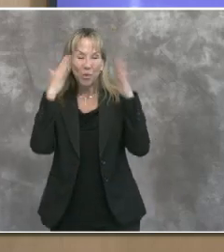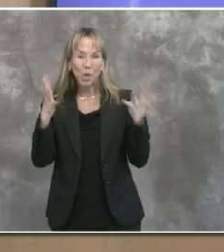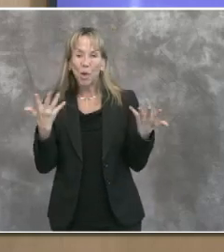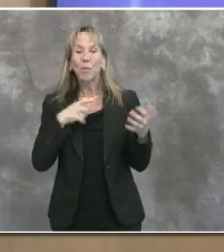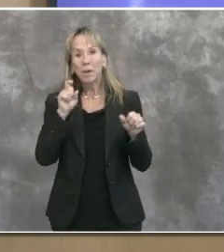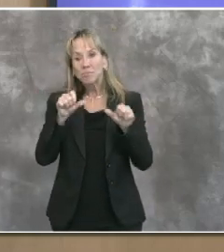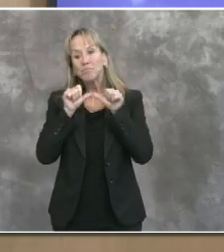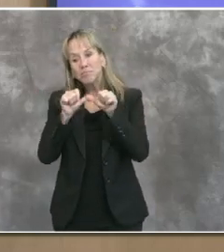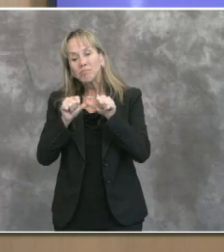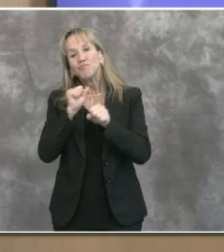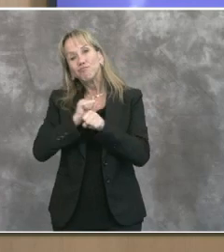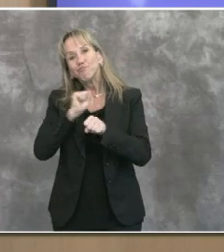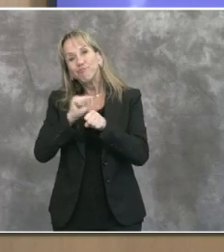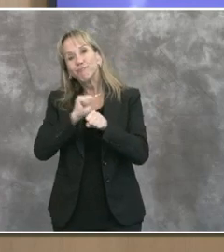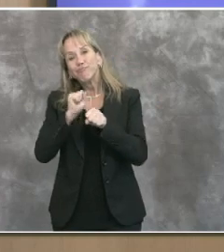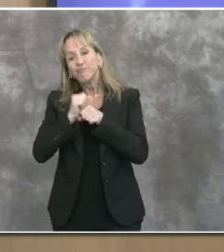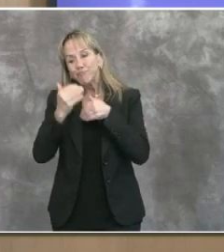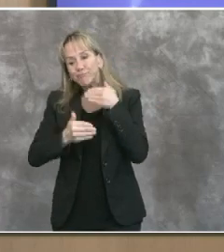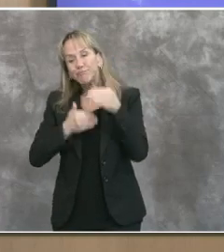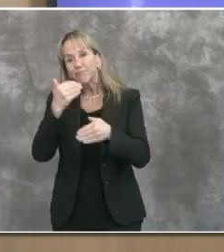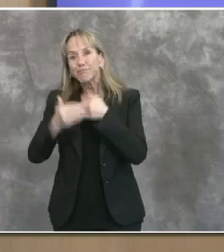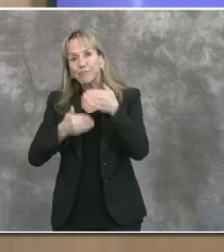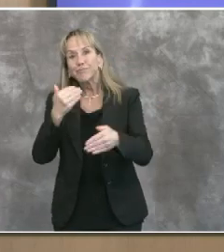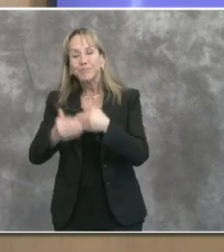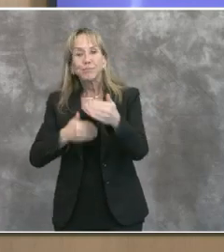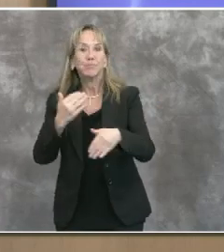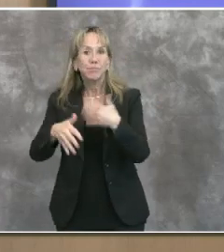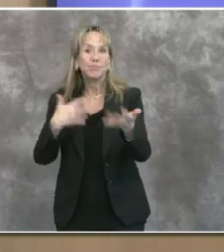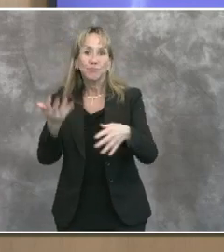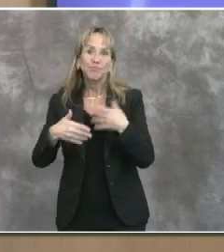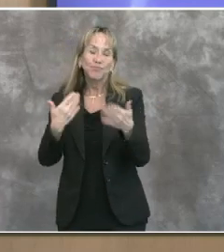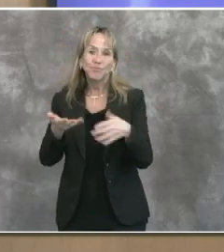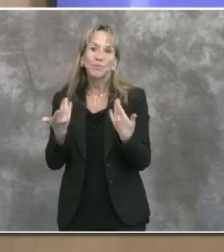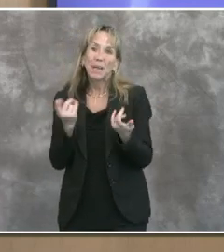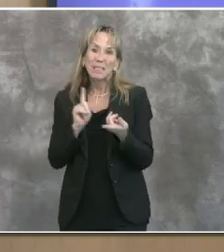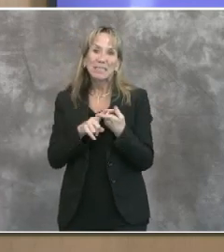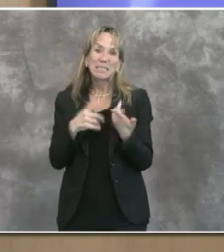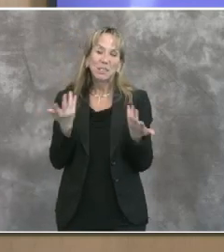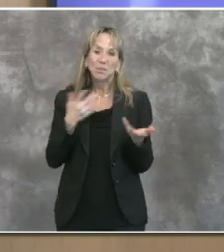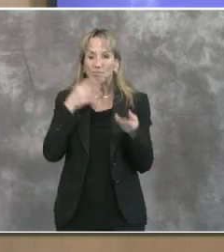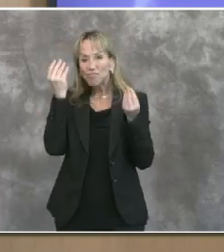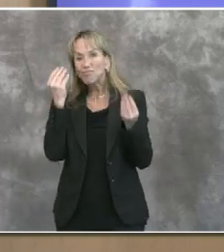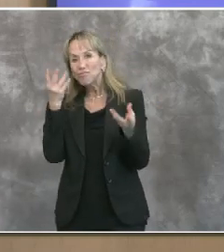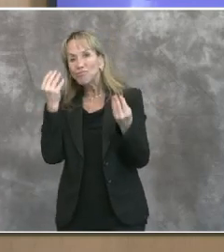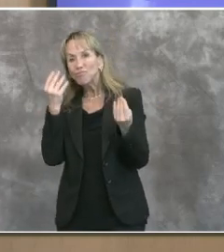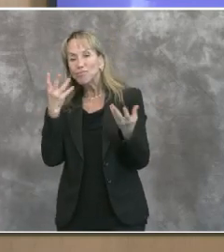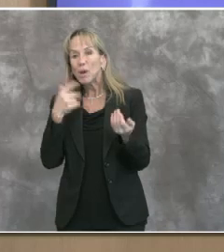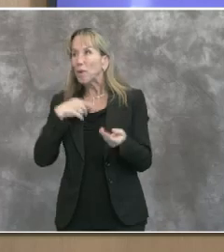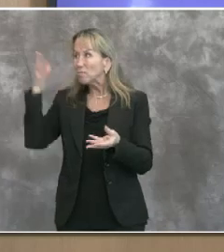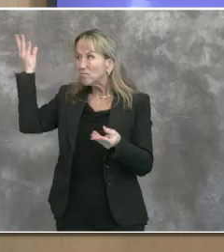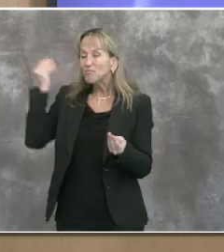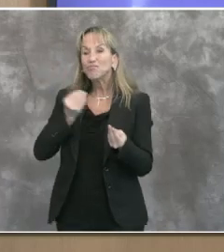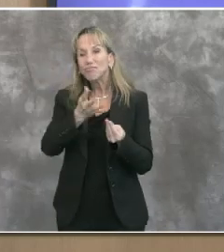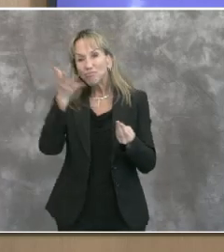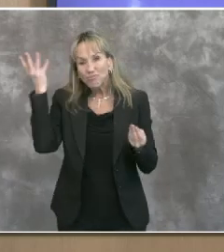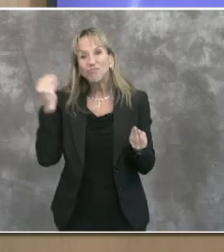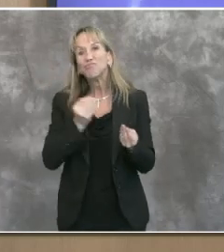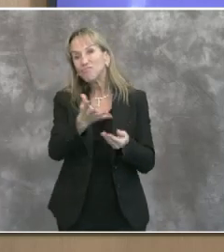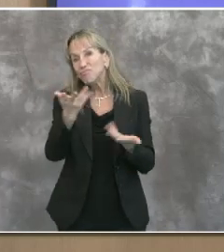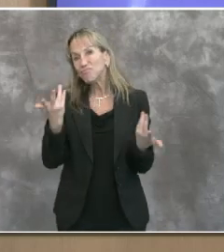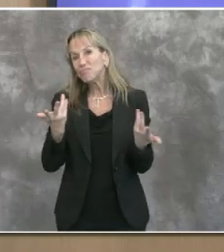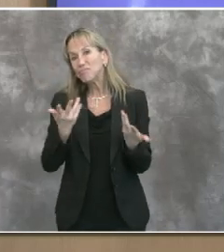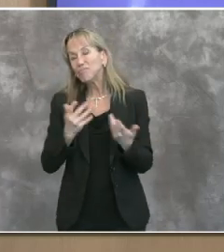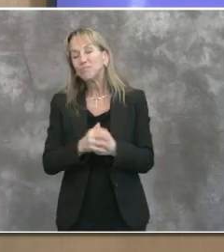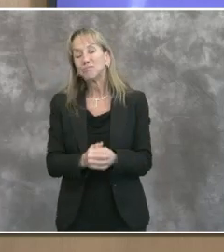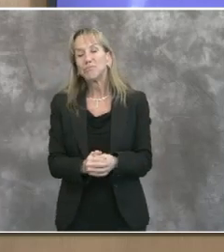continue to work through each of the steps in front of us and continue to progress and share with you the latest as we have greater clarity